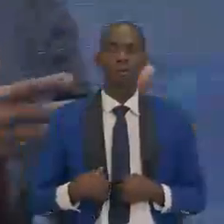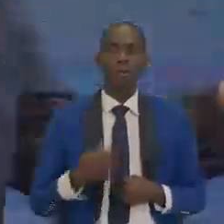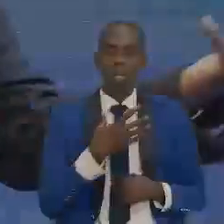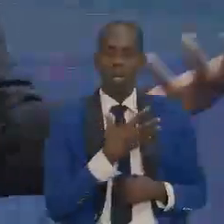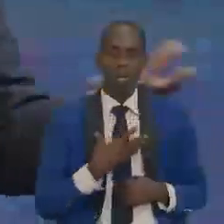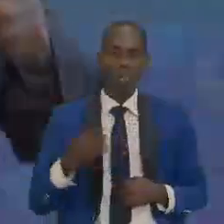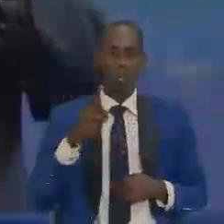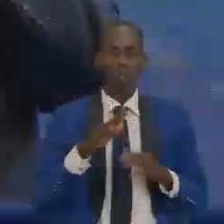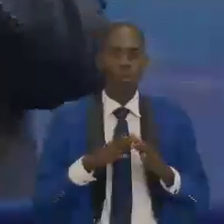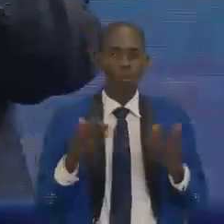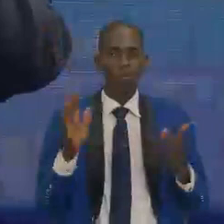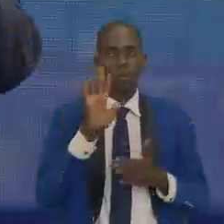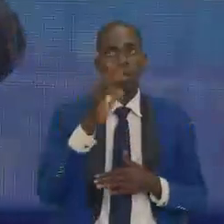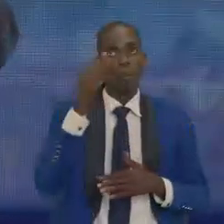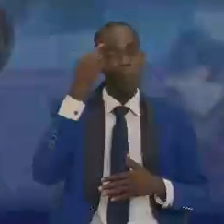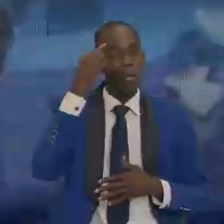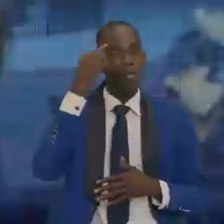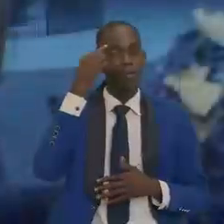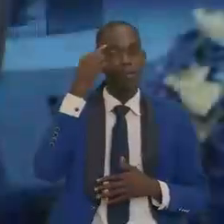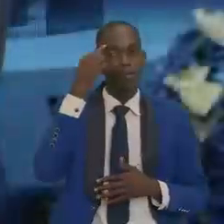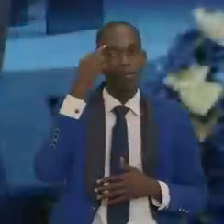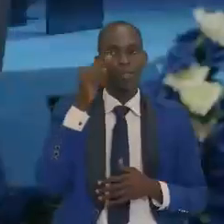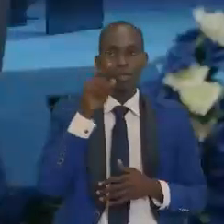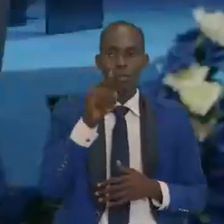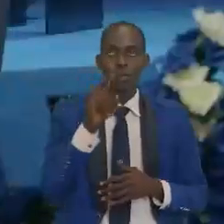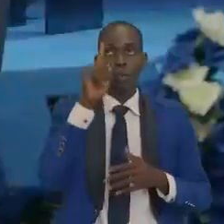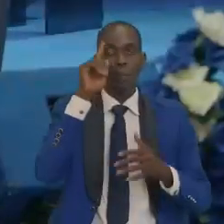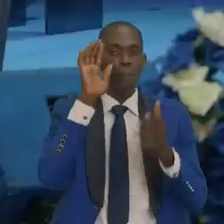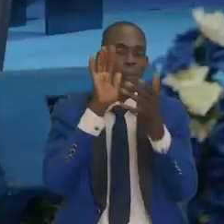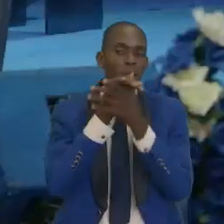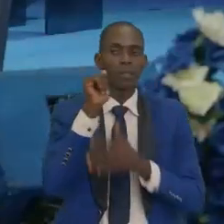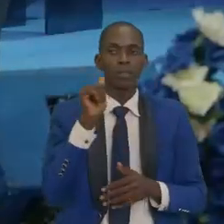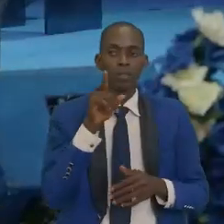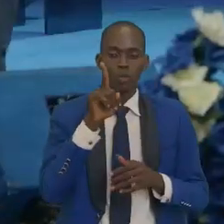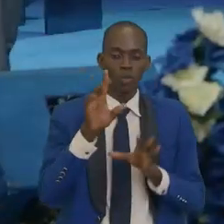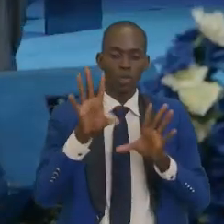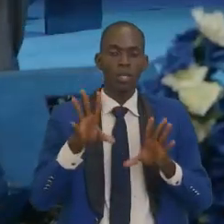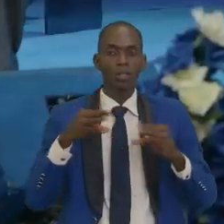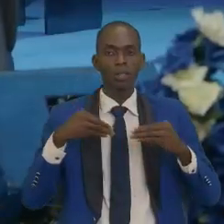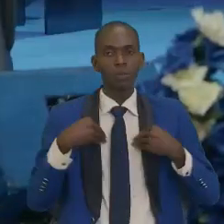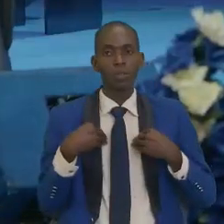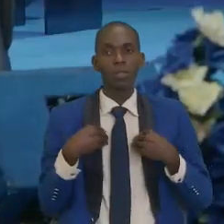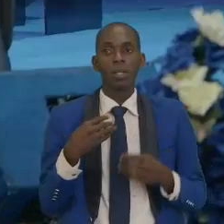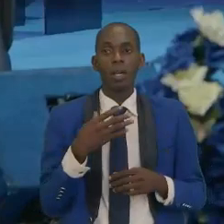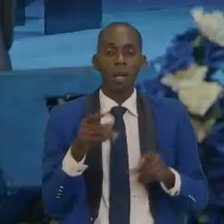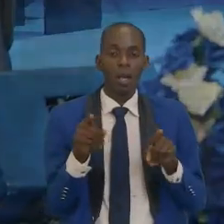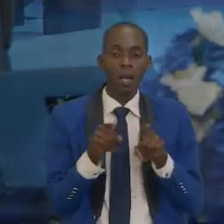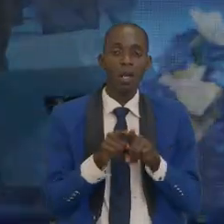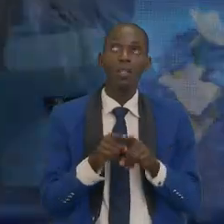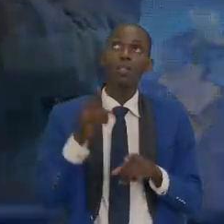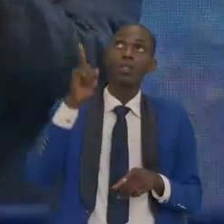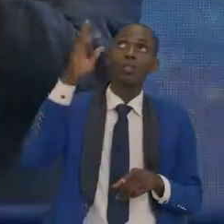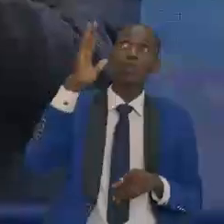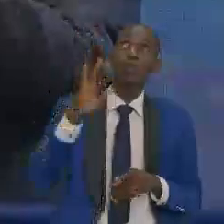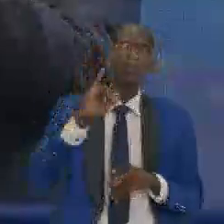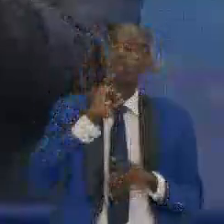your mind. You believe. You accept. As God is